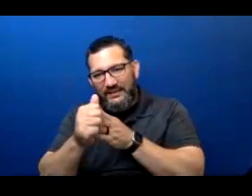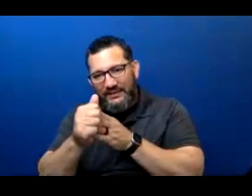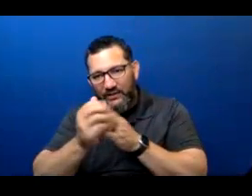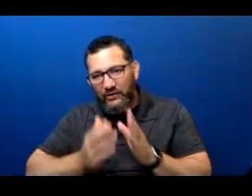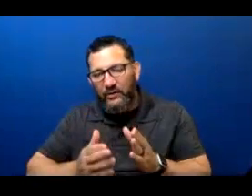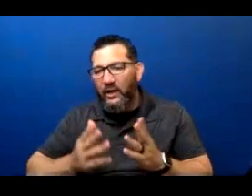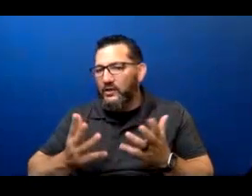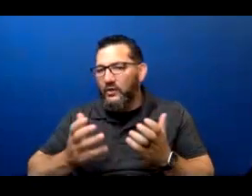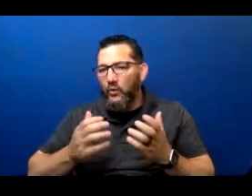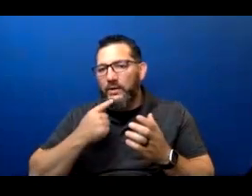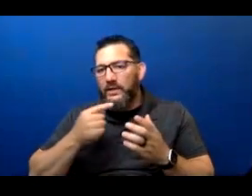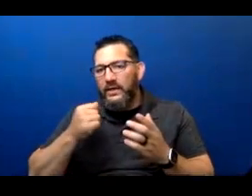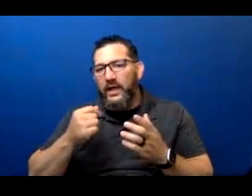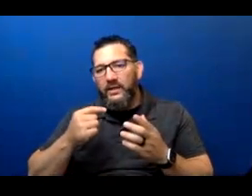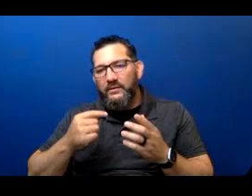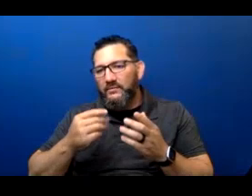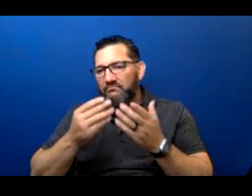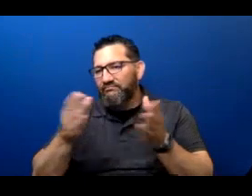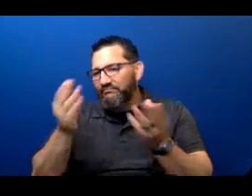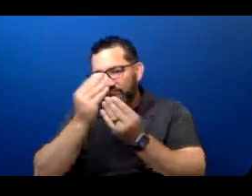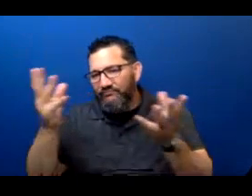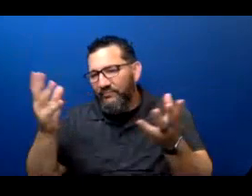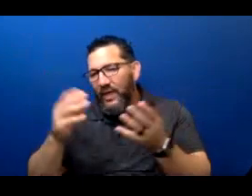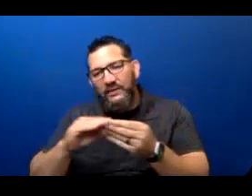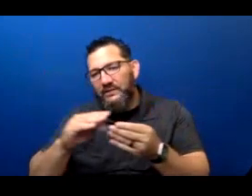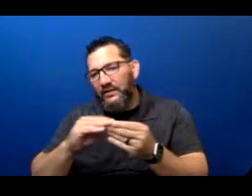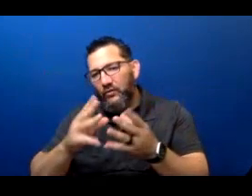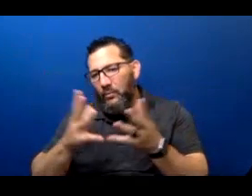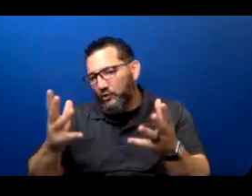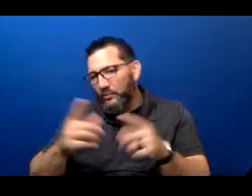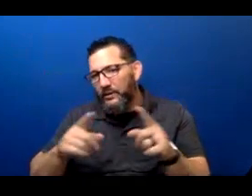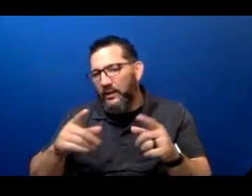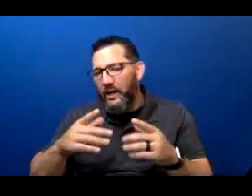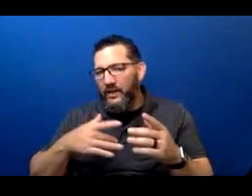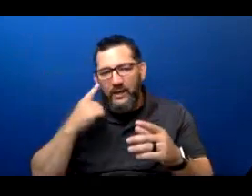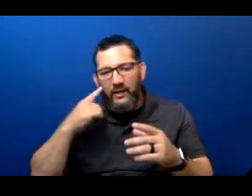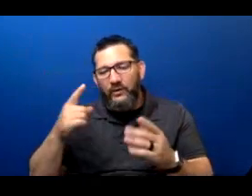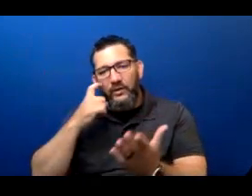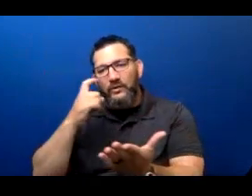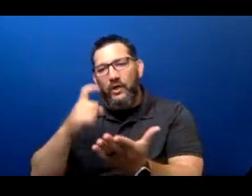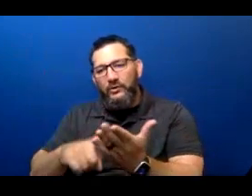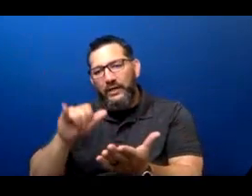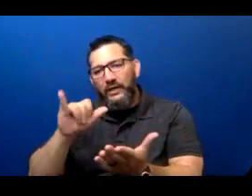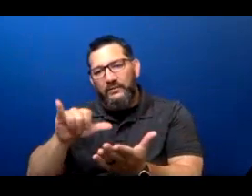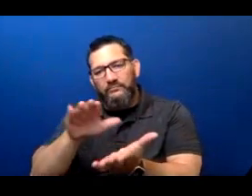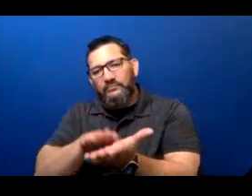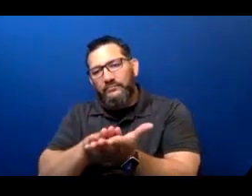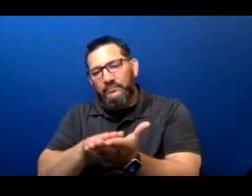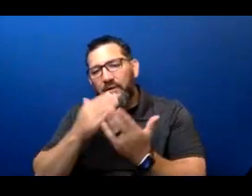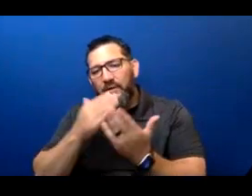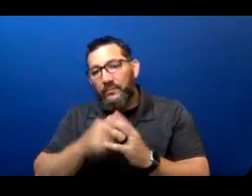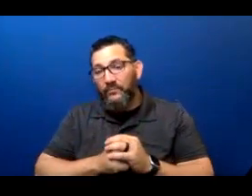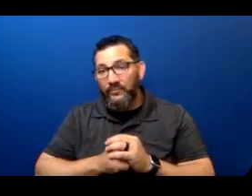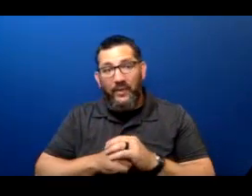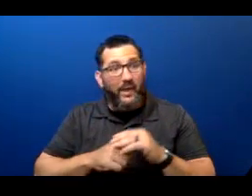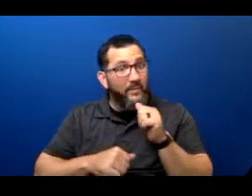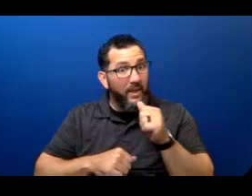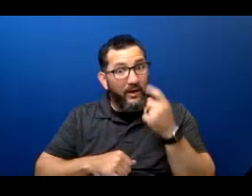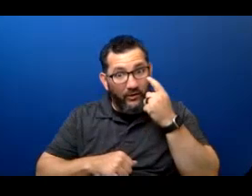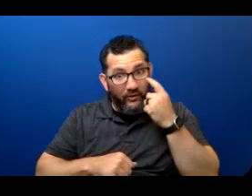just want to publicly say that. I mean, there's so much I could say, but I think we need to acknowledge that. Okay, I'm not going to start